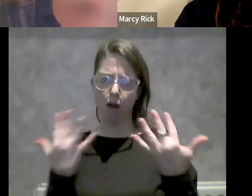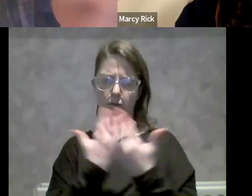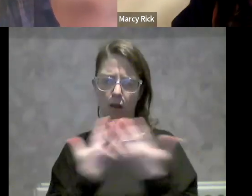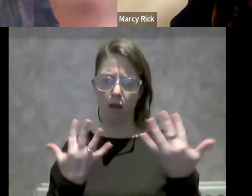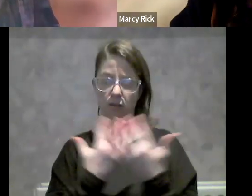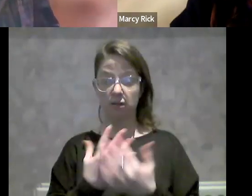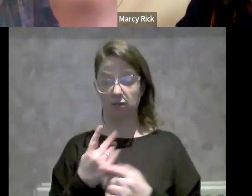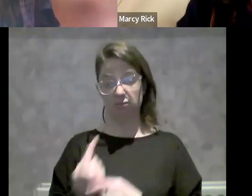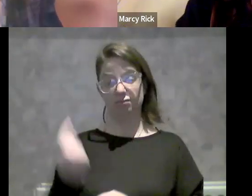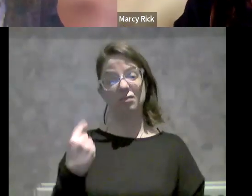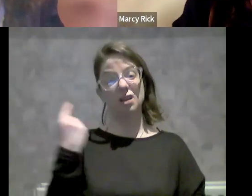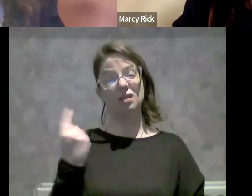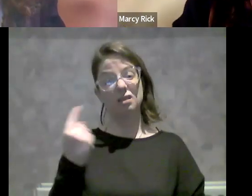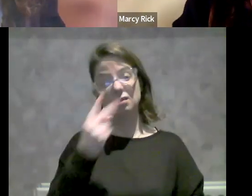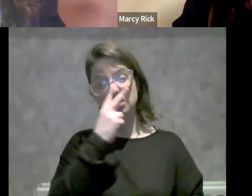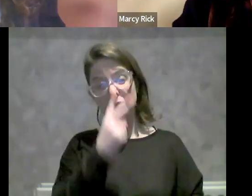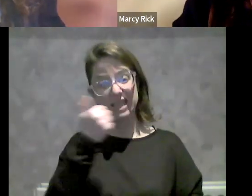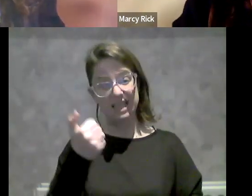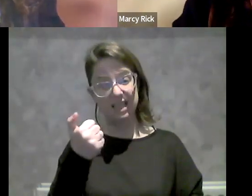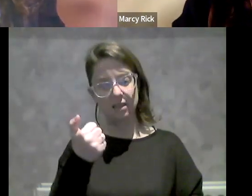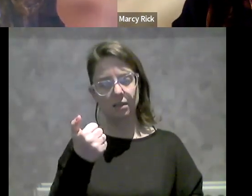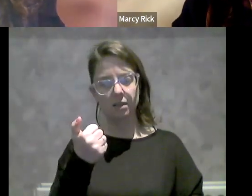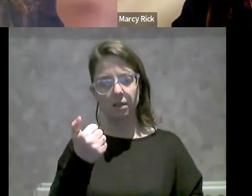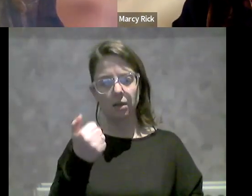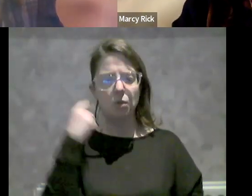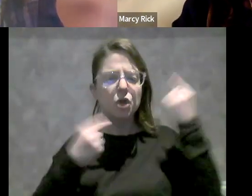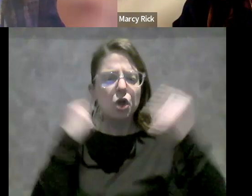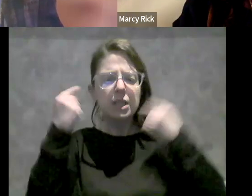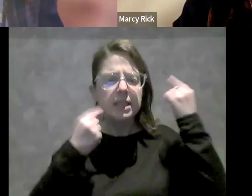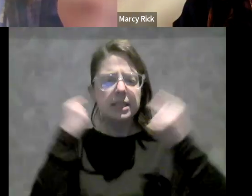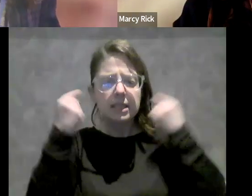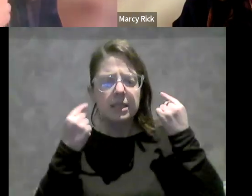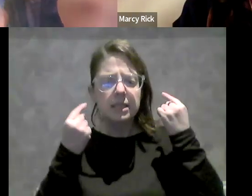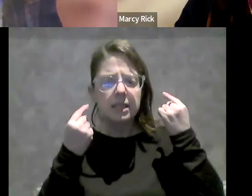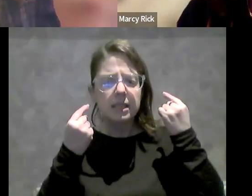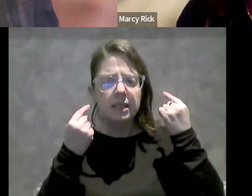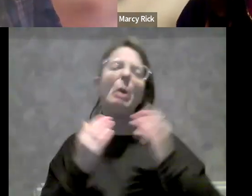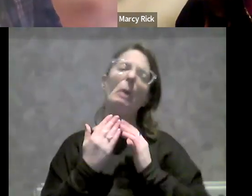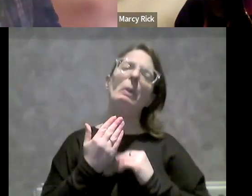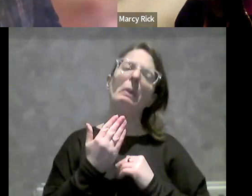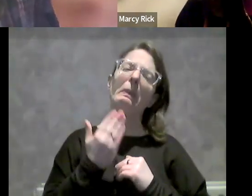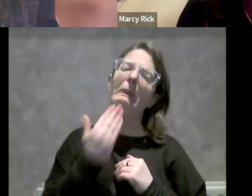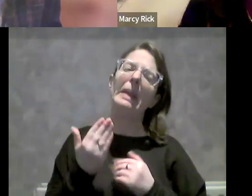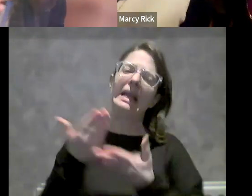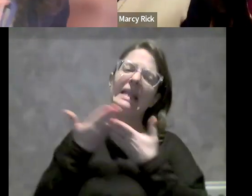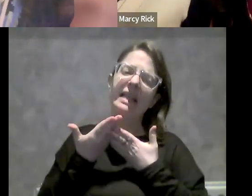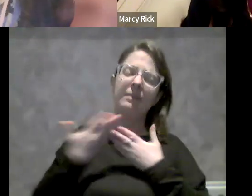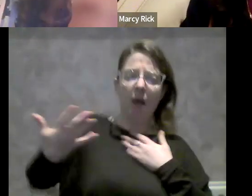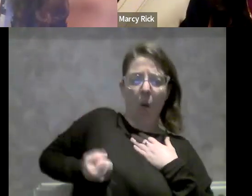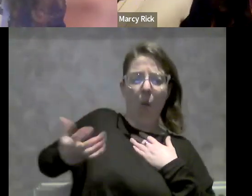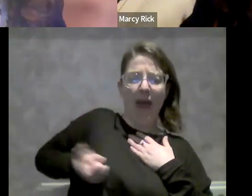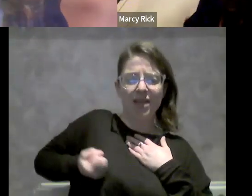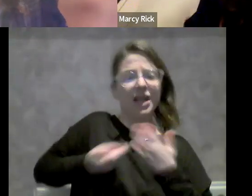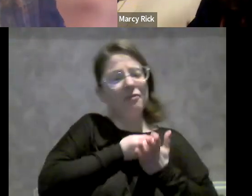a 26-year-old. What noise does a 26-year-old make? That's right, please give me a livable wage. I have rent